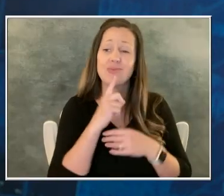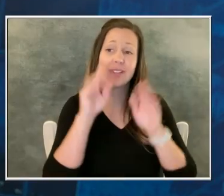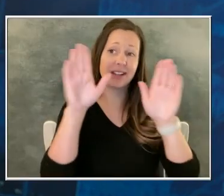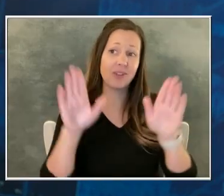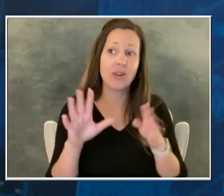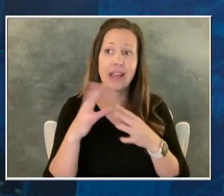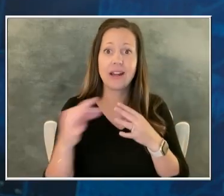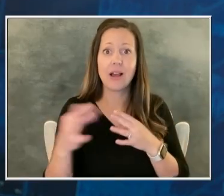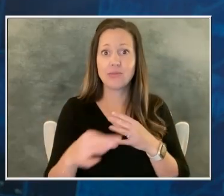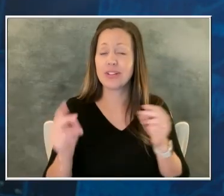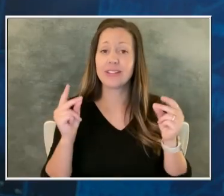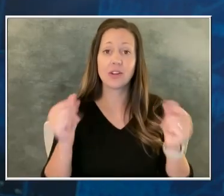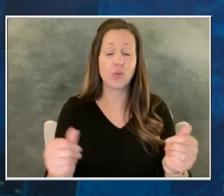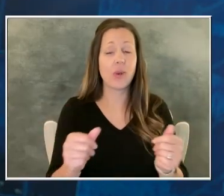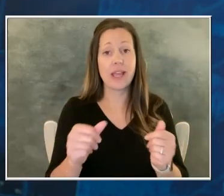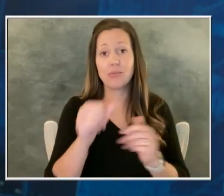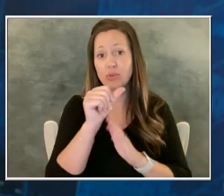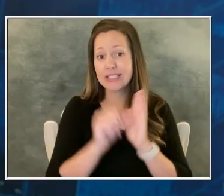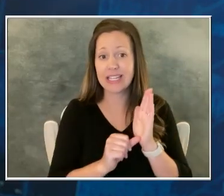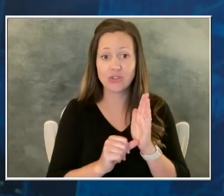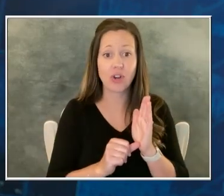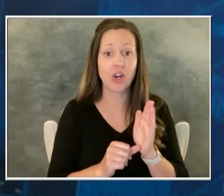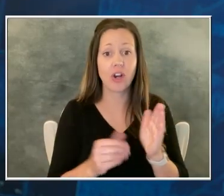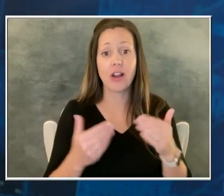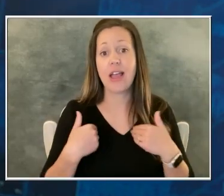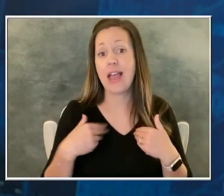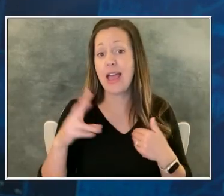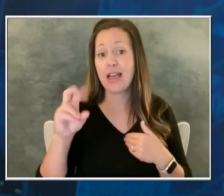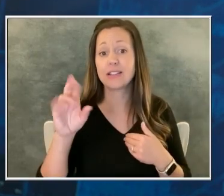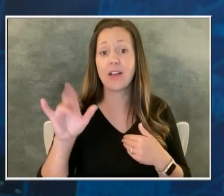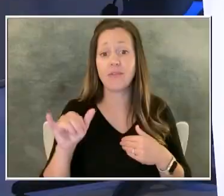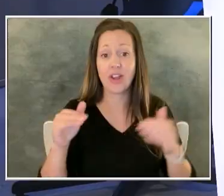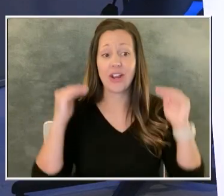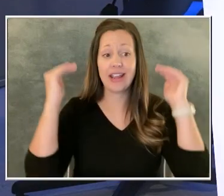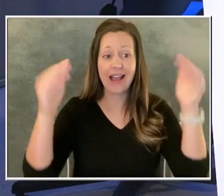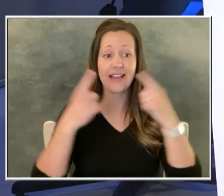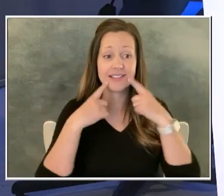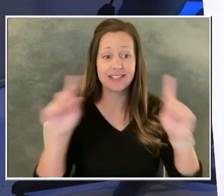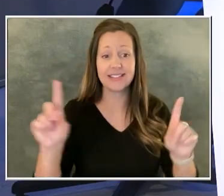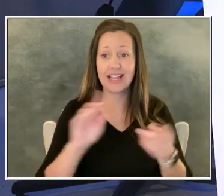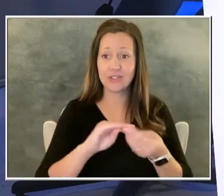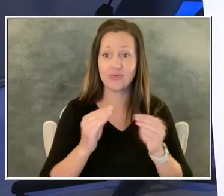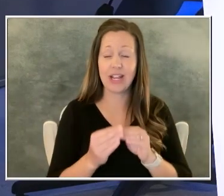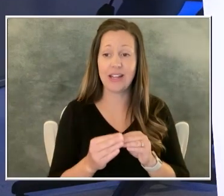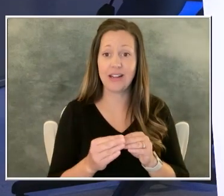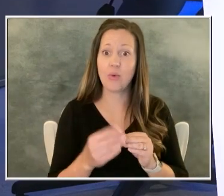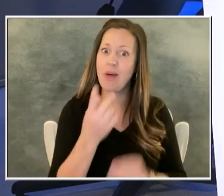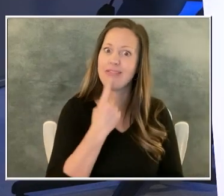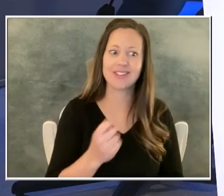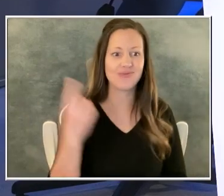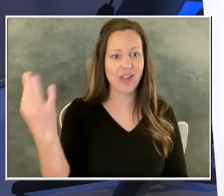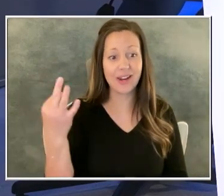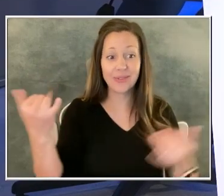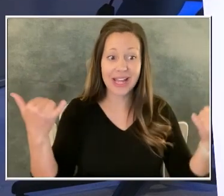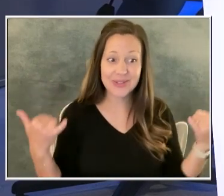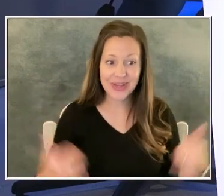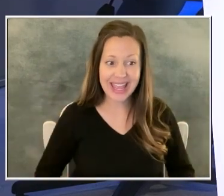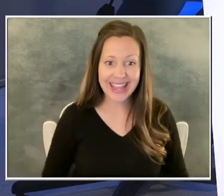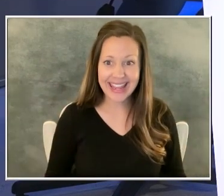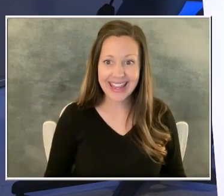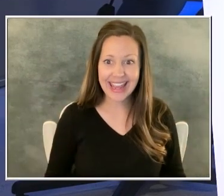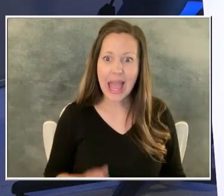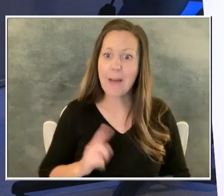little procedure that has a very, very high success rate. Well, it's Red Friday today, Dr. Yes, Darsh, but we have you in